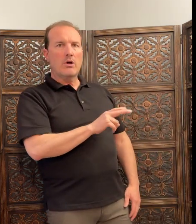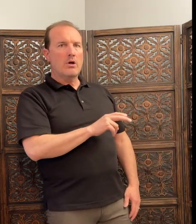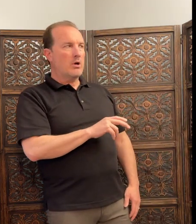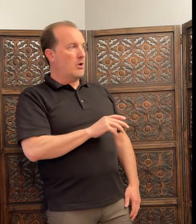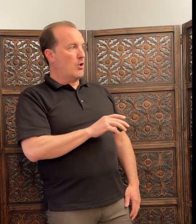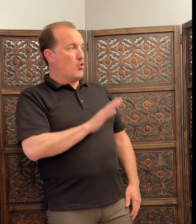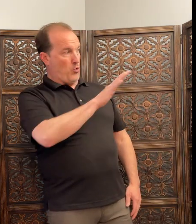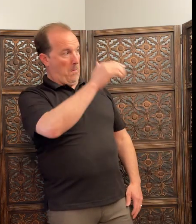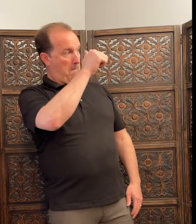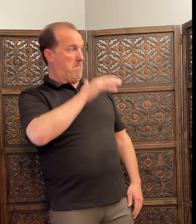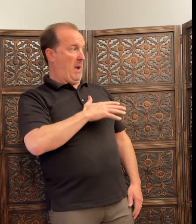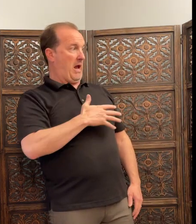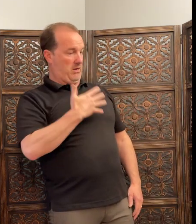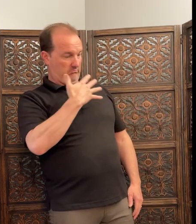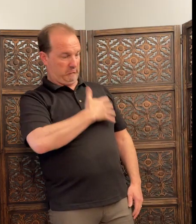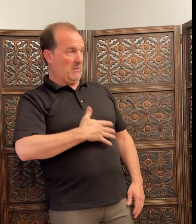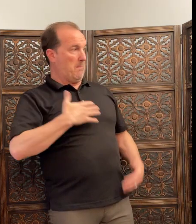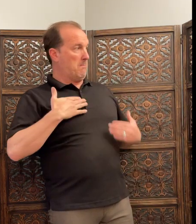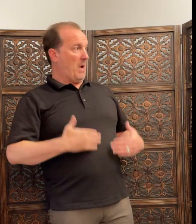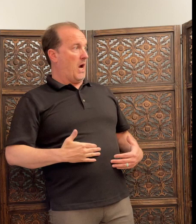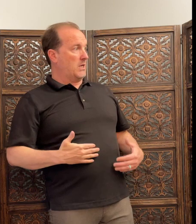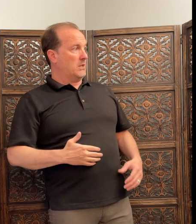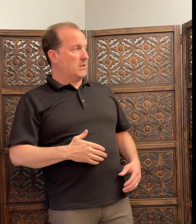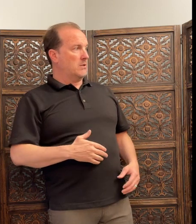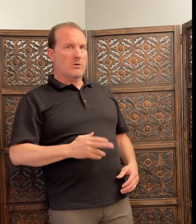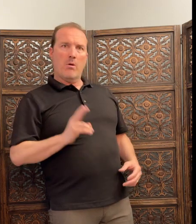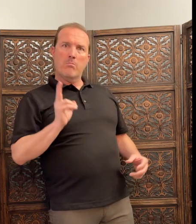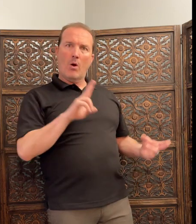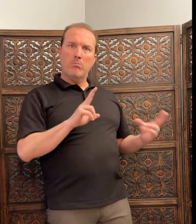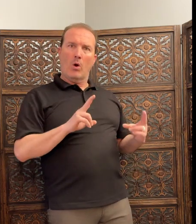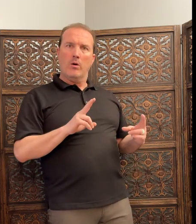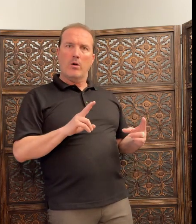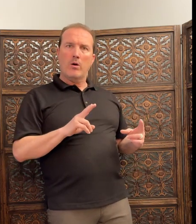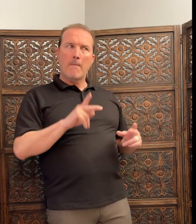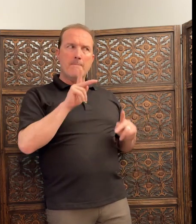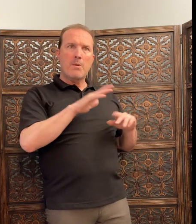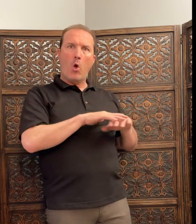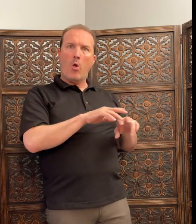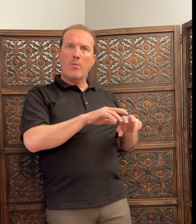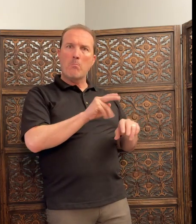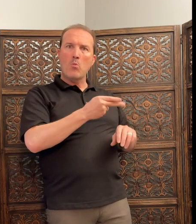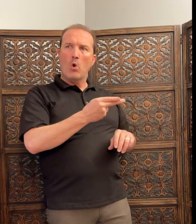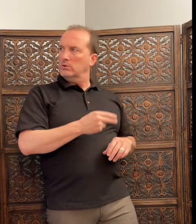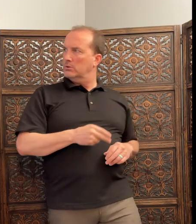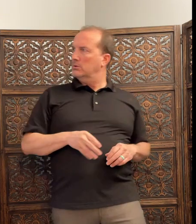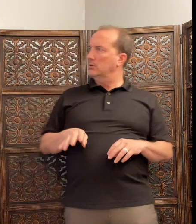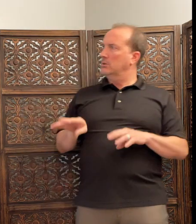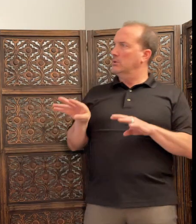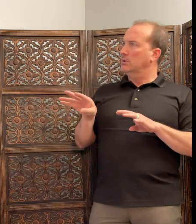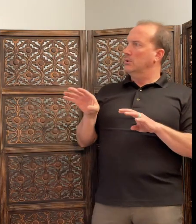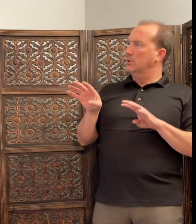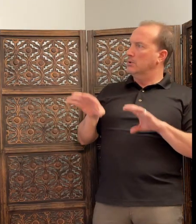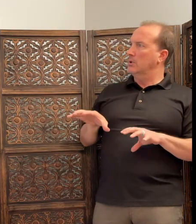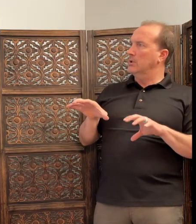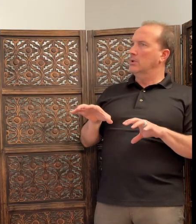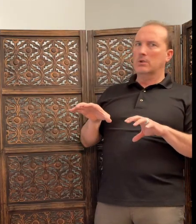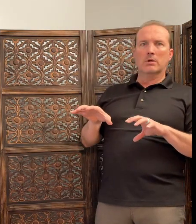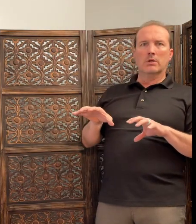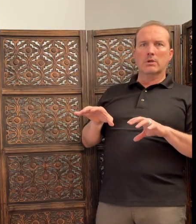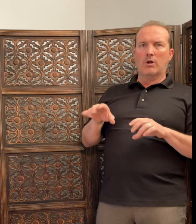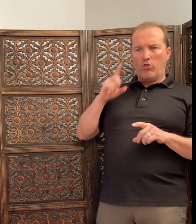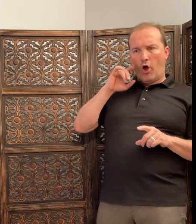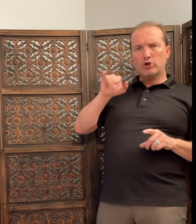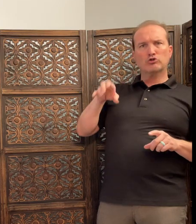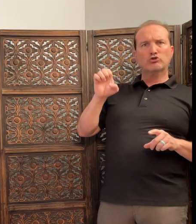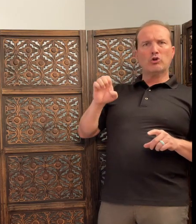same way that Joe attacked her womanhood. The porch talkers are stunned. They see Janie and Joe with new eyes. They